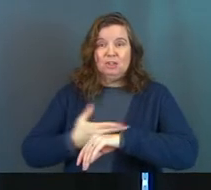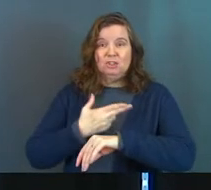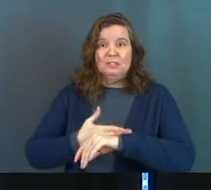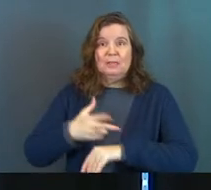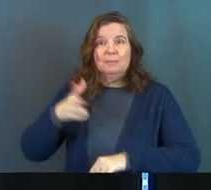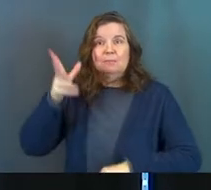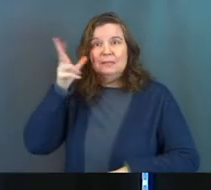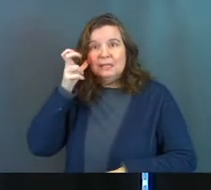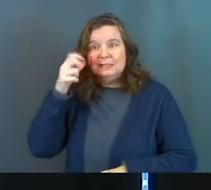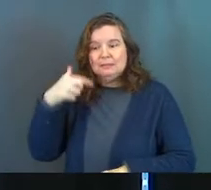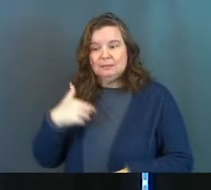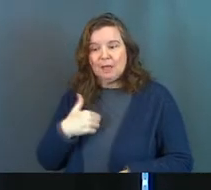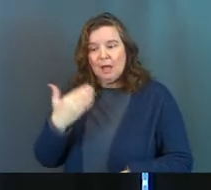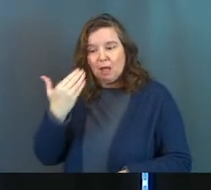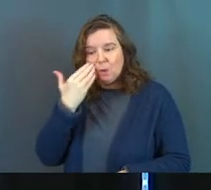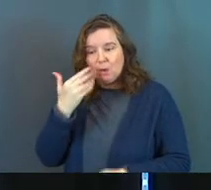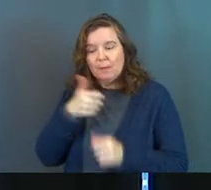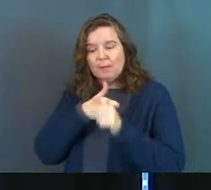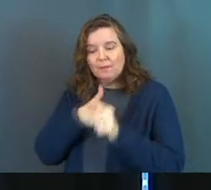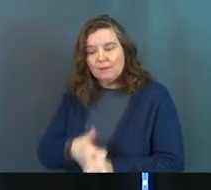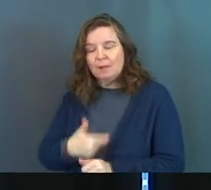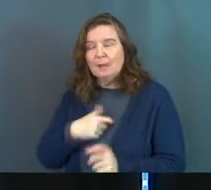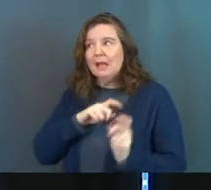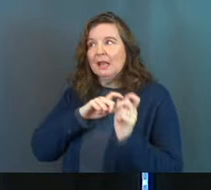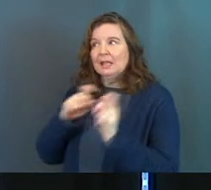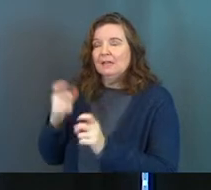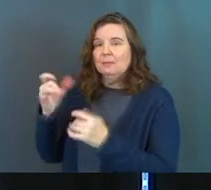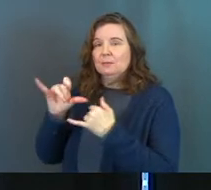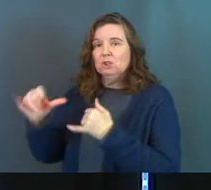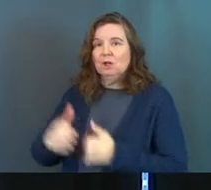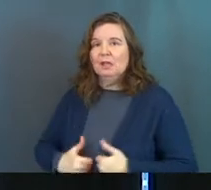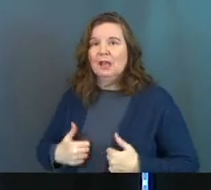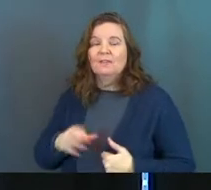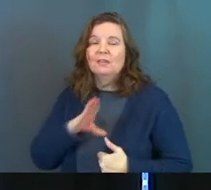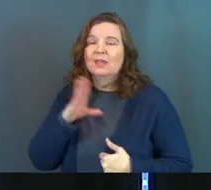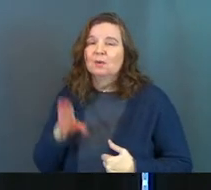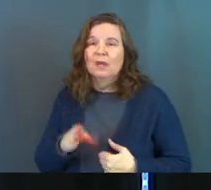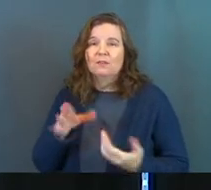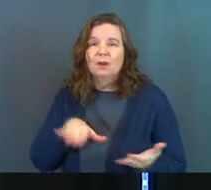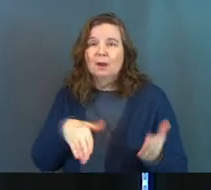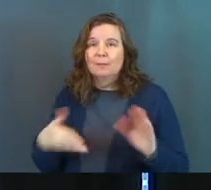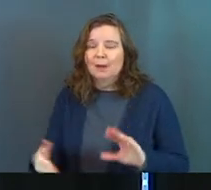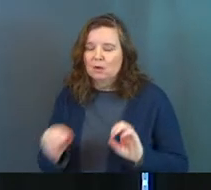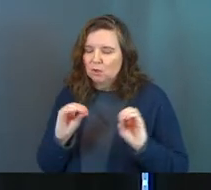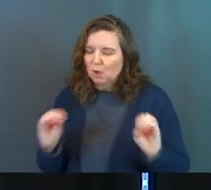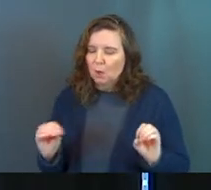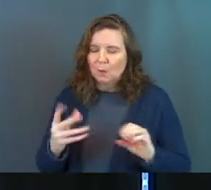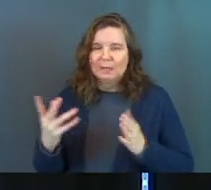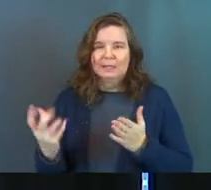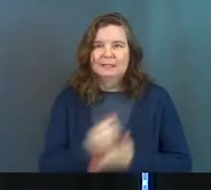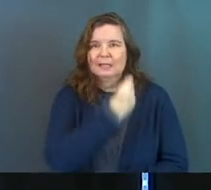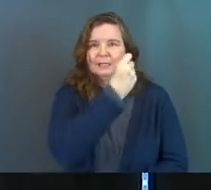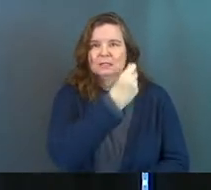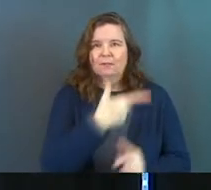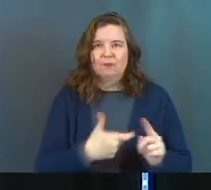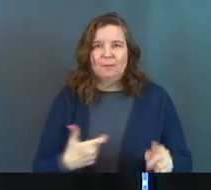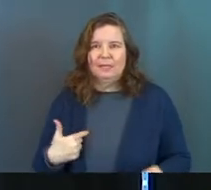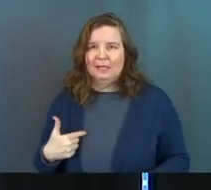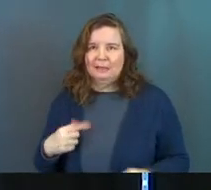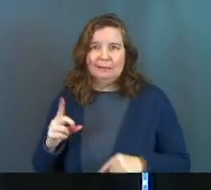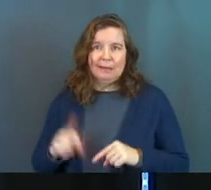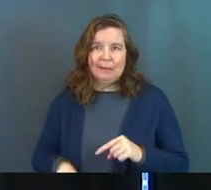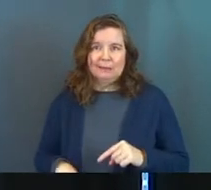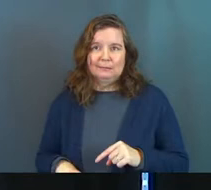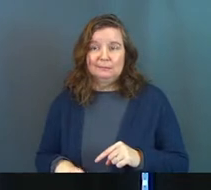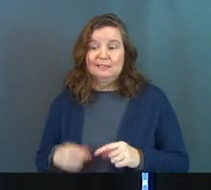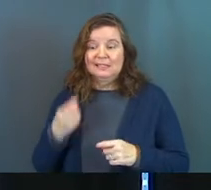voice. I know them and they follow me, and I give them eternal life, and they will never perish. No one can snatch them away from me.